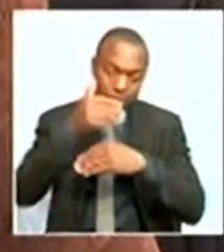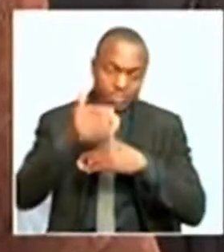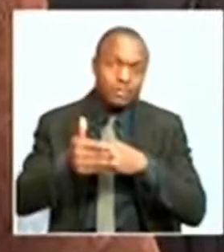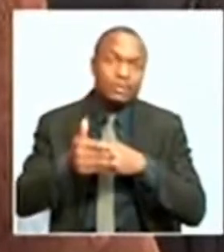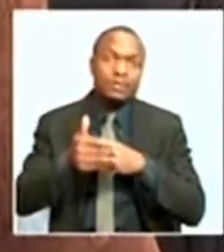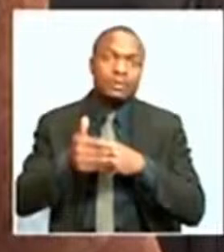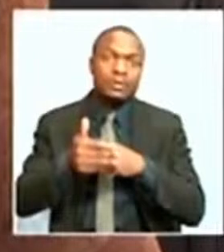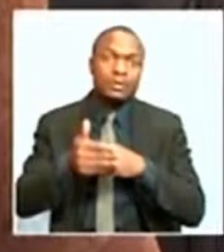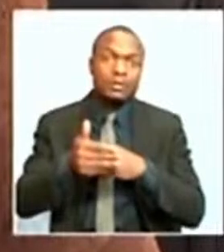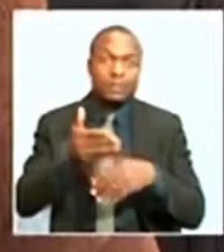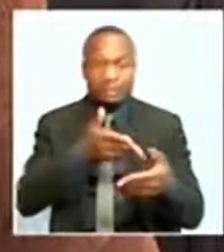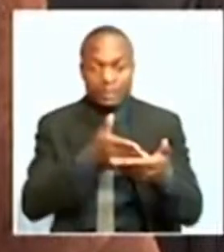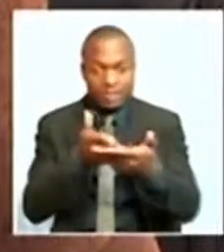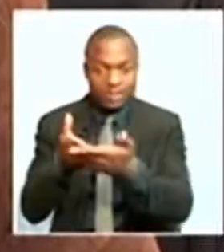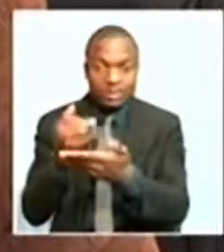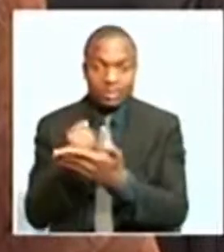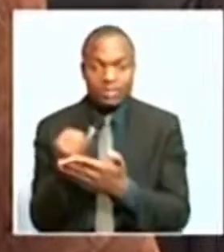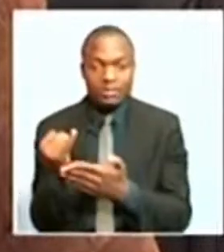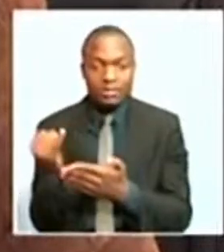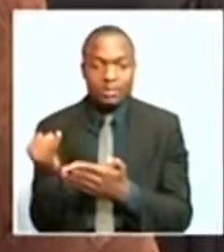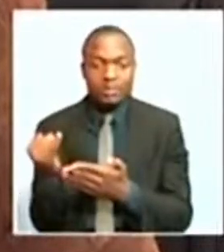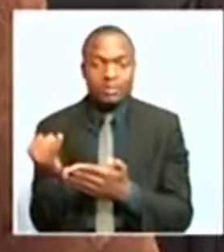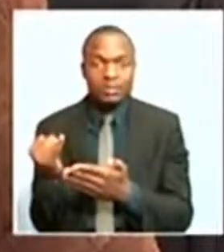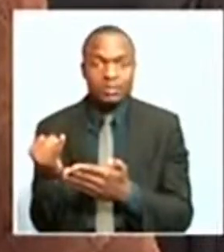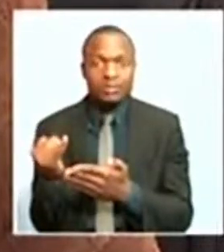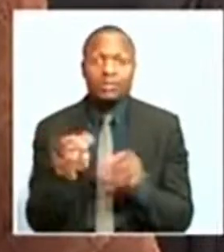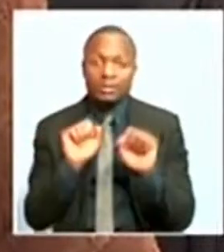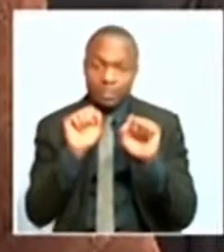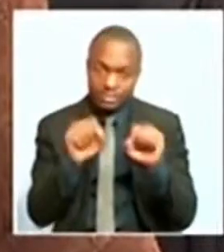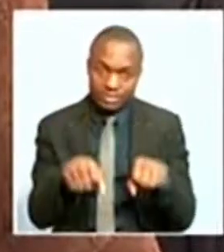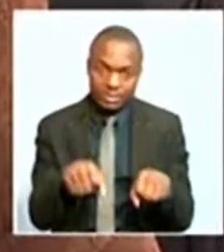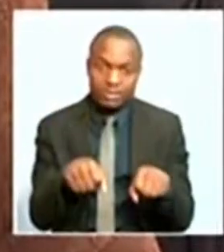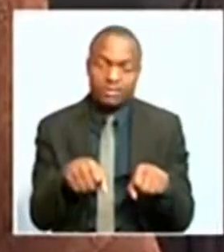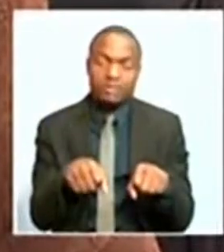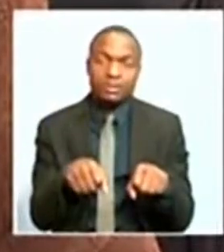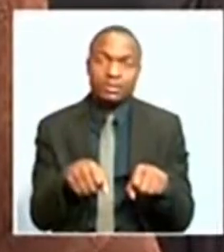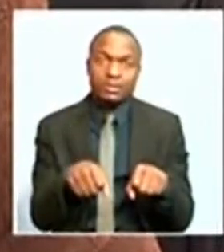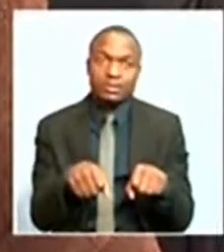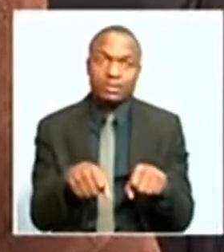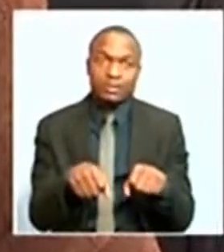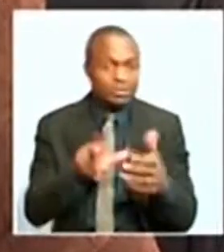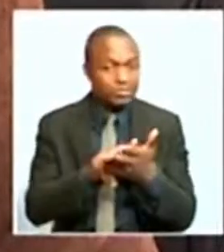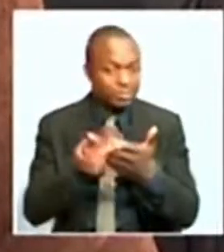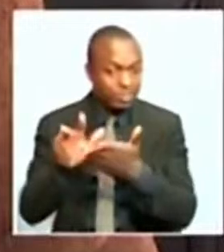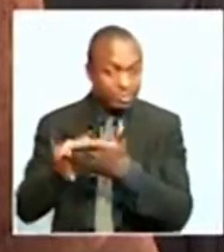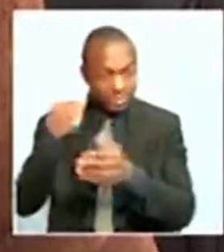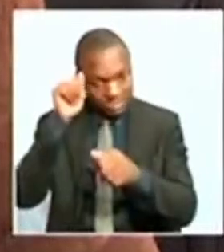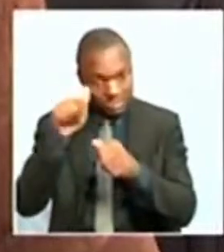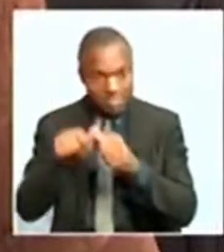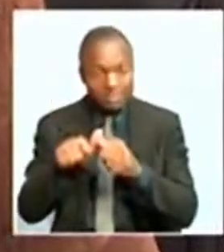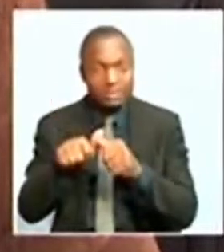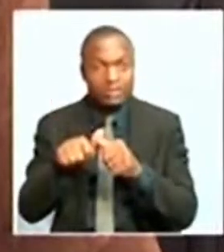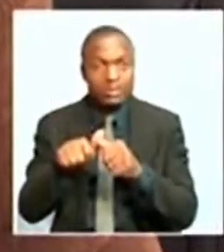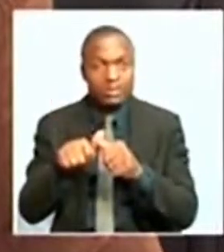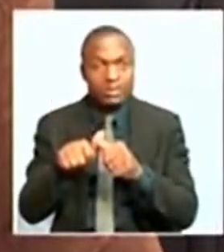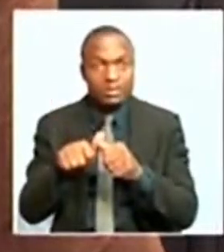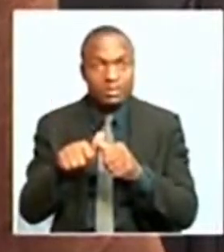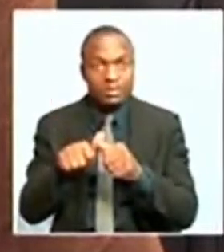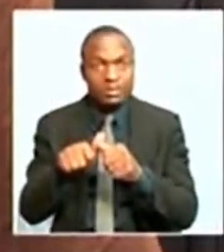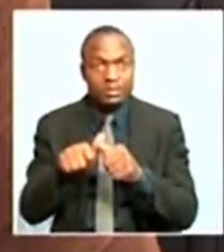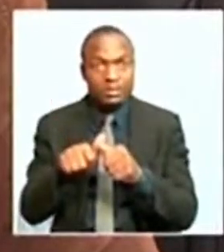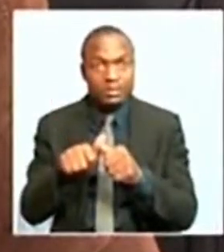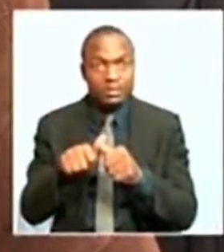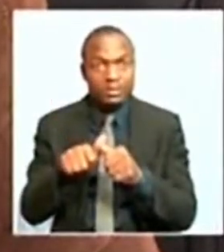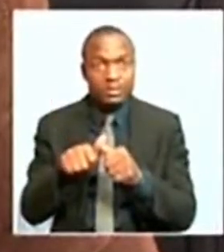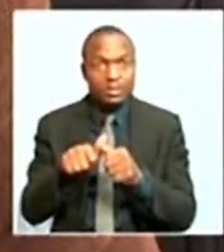that these issues are corrected, because we may end up signing treaties and accumulate more than 10,